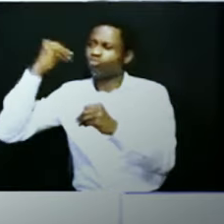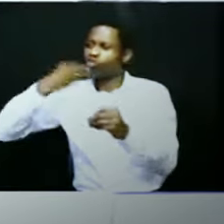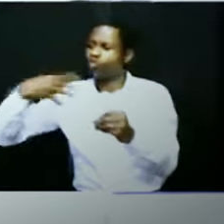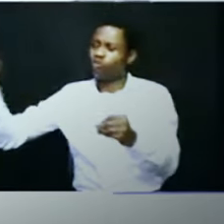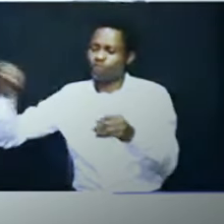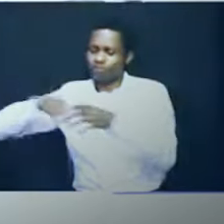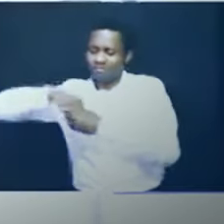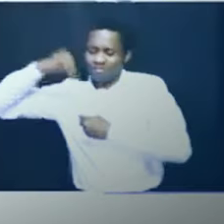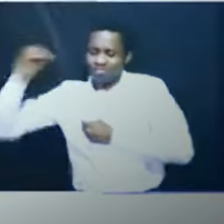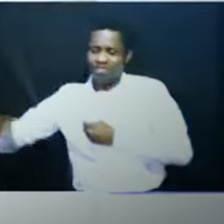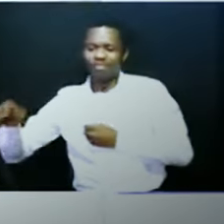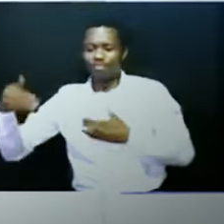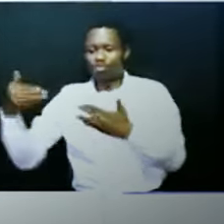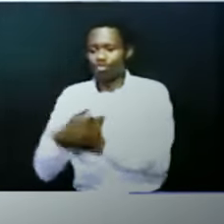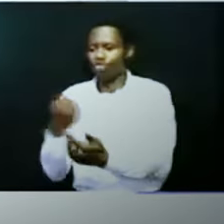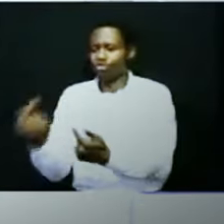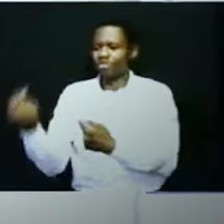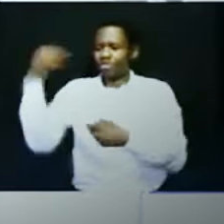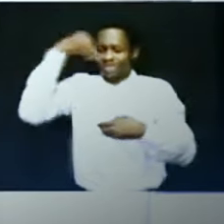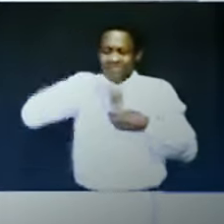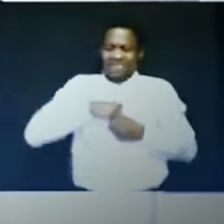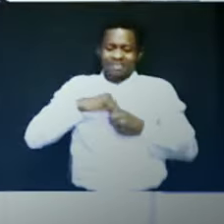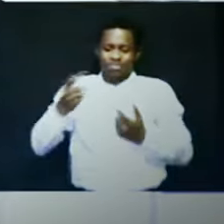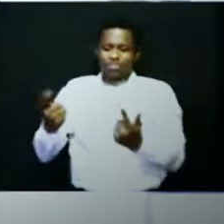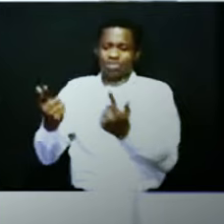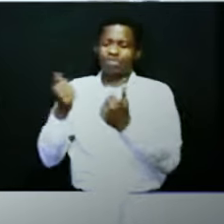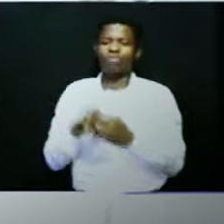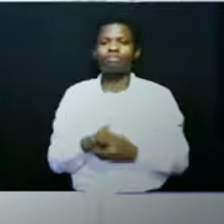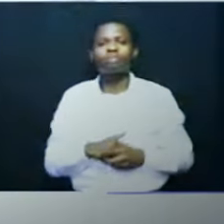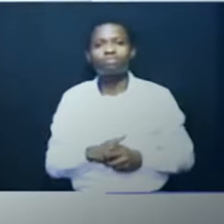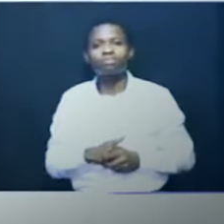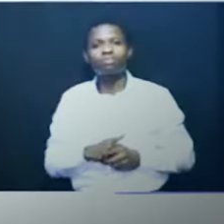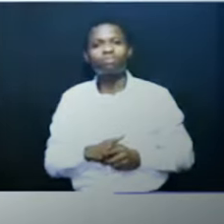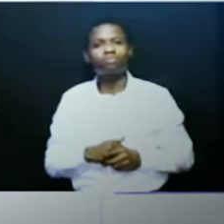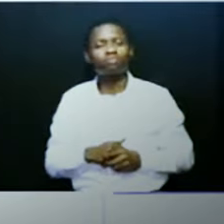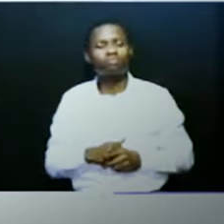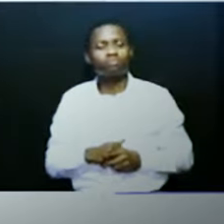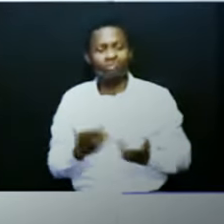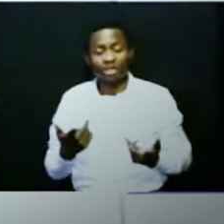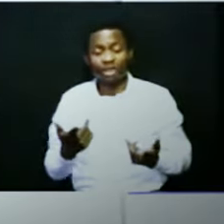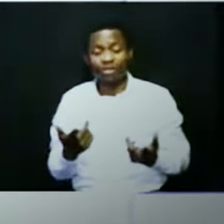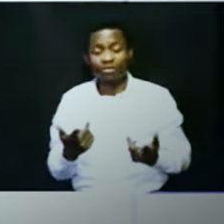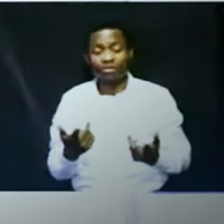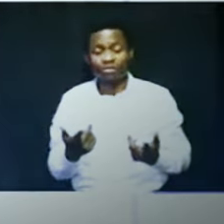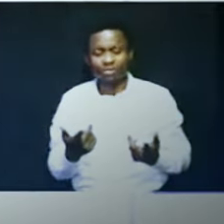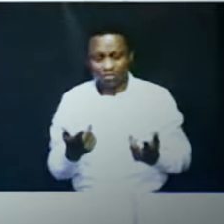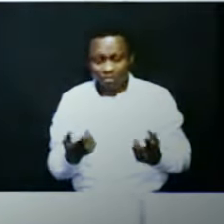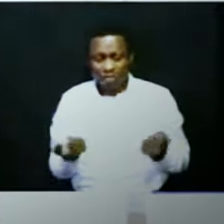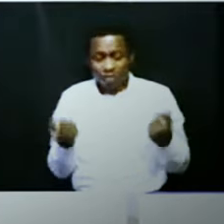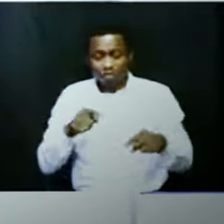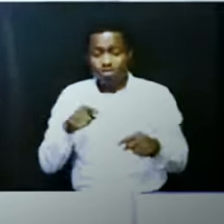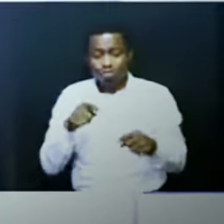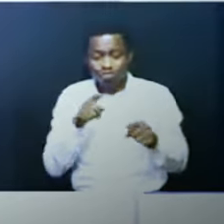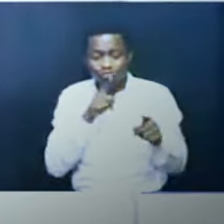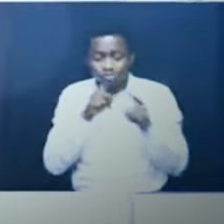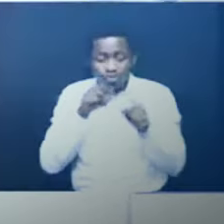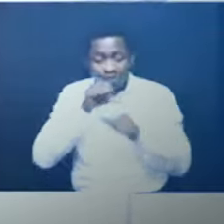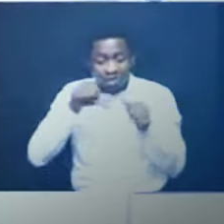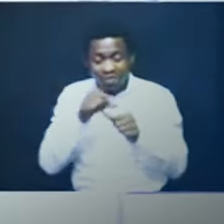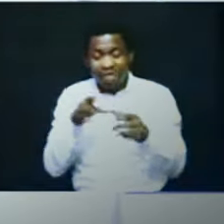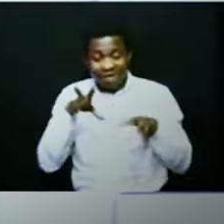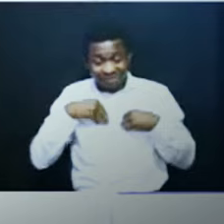You see, what we have been introduced to observe is not what people say. It is the